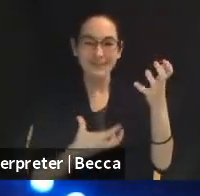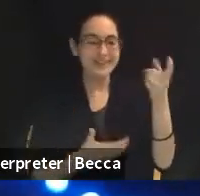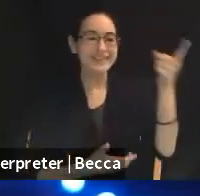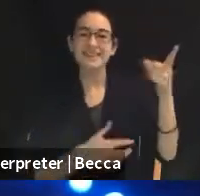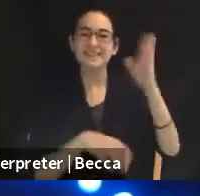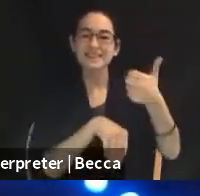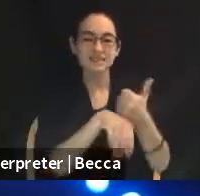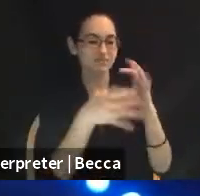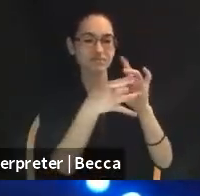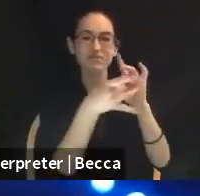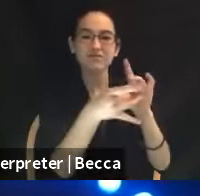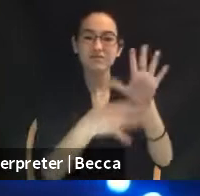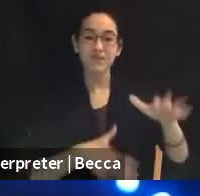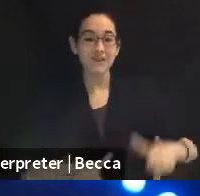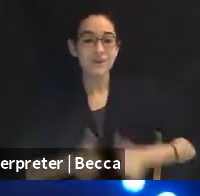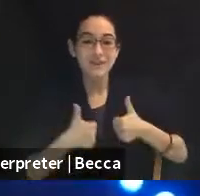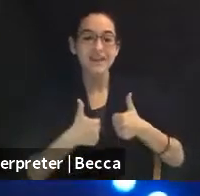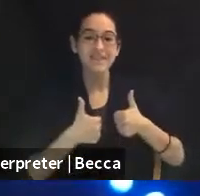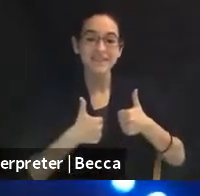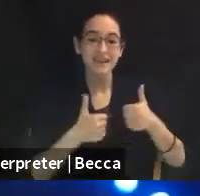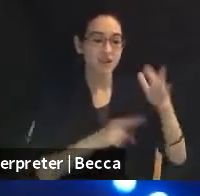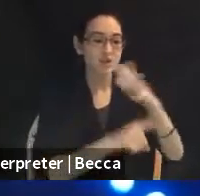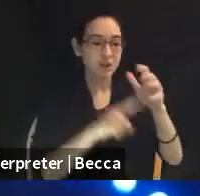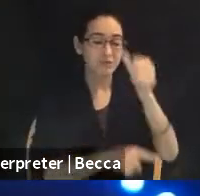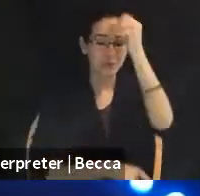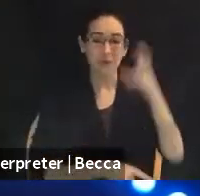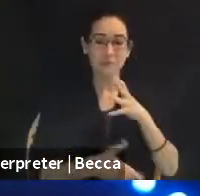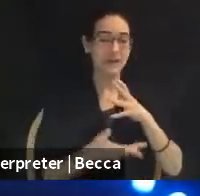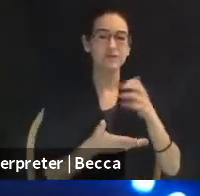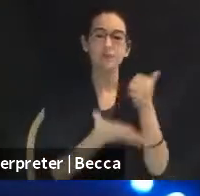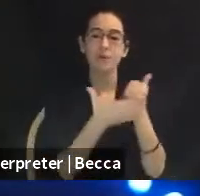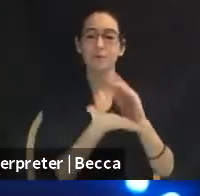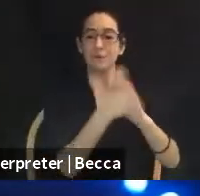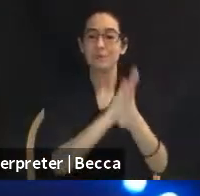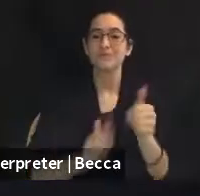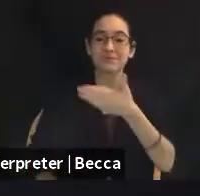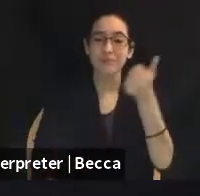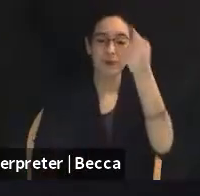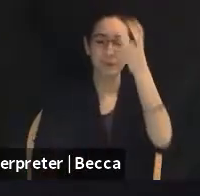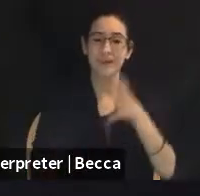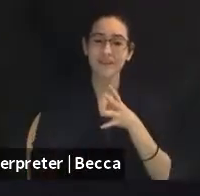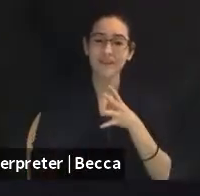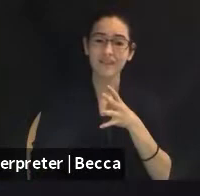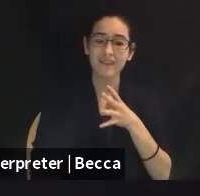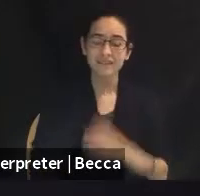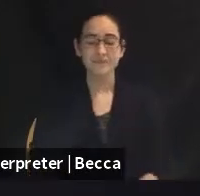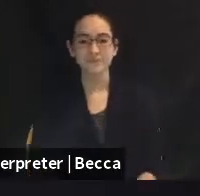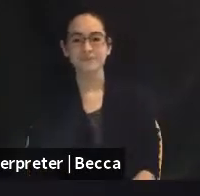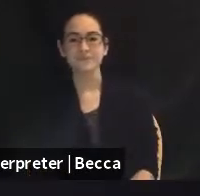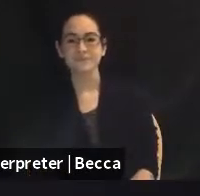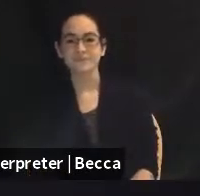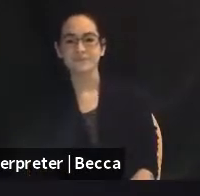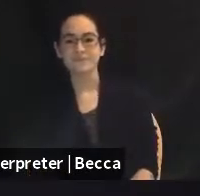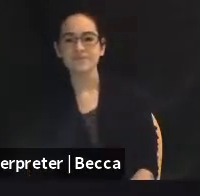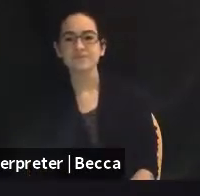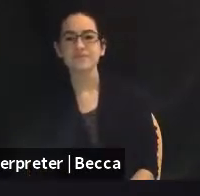relationships in men who will make you better. When I got married, I was part of this. This is so stupid. I can't even, I'm saying